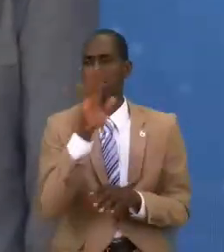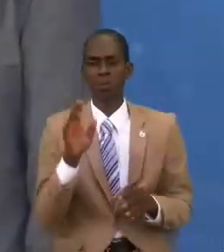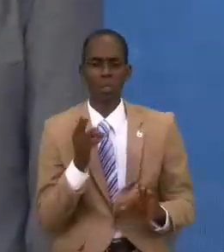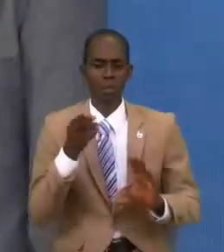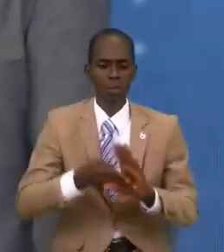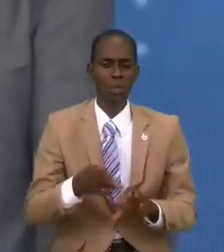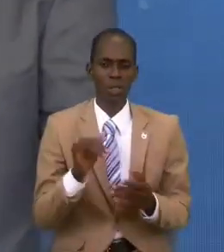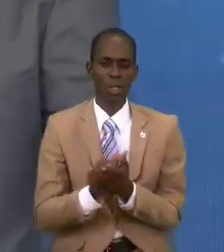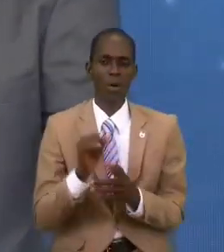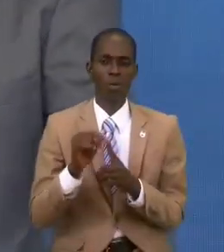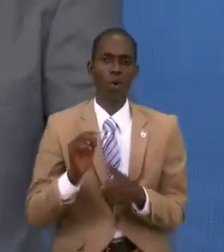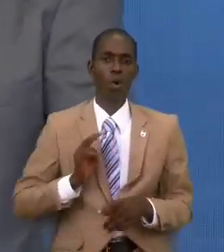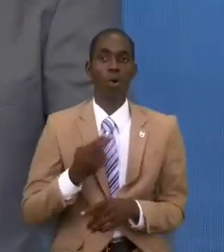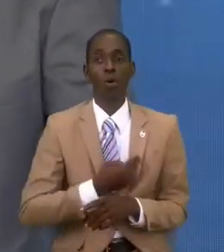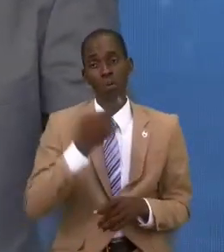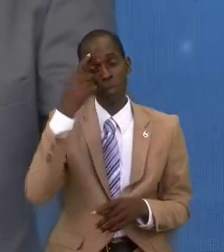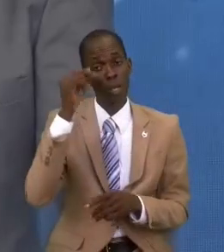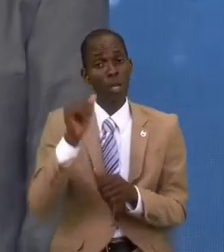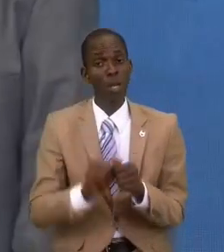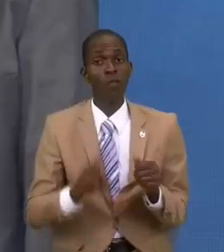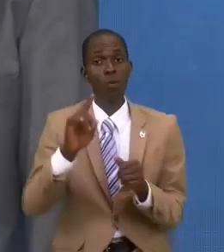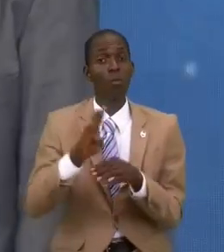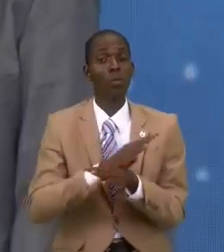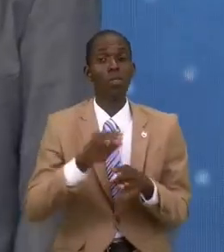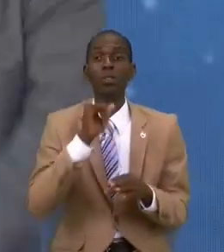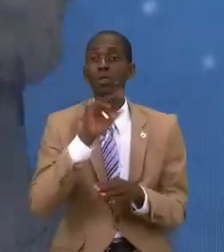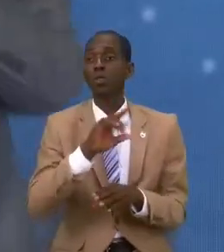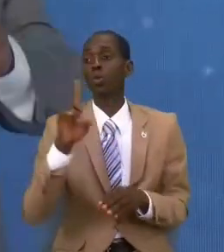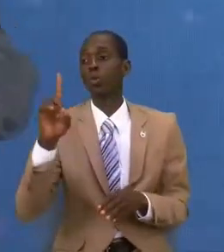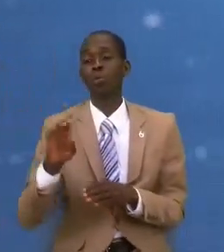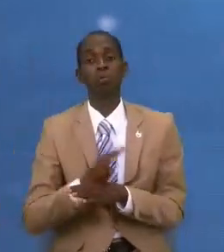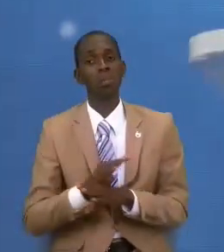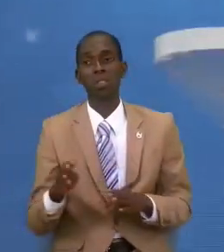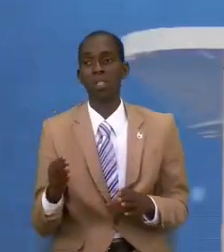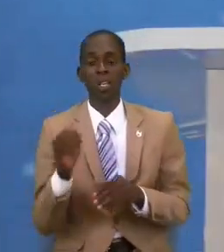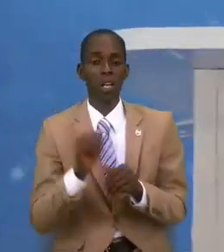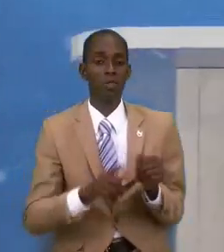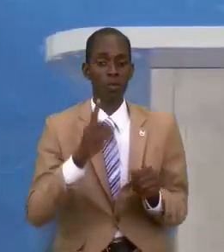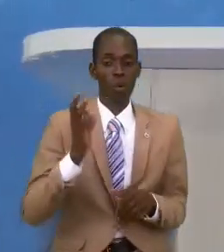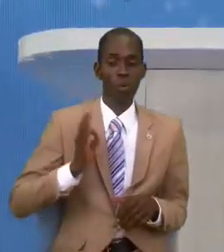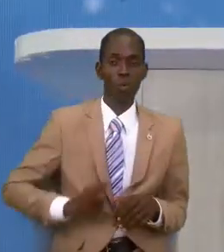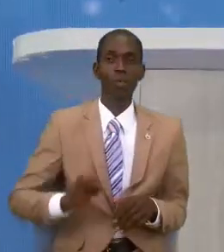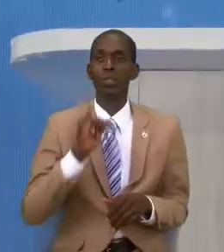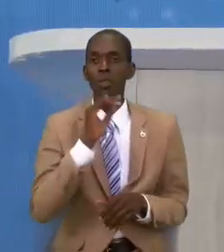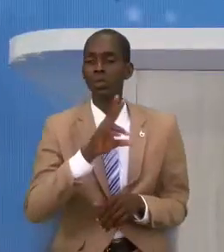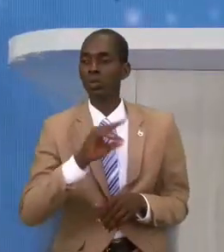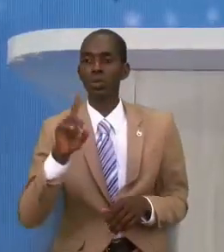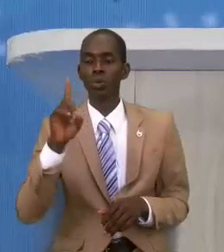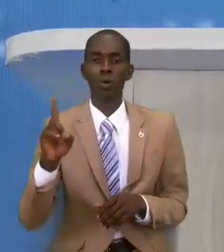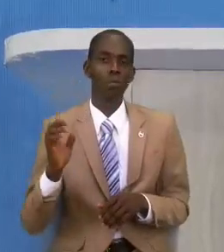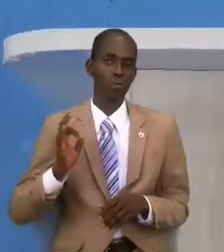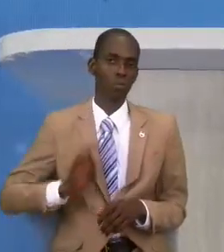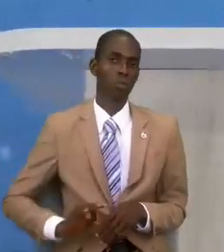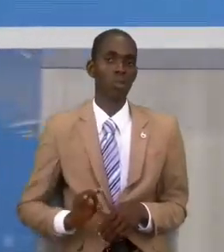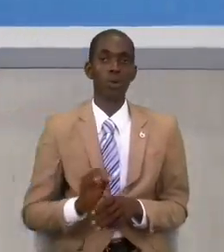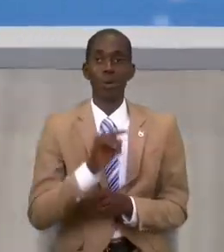business. Everybody's benefit is nobody's benefit. When you say, unto me a child is